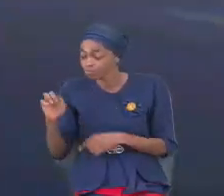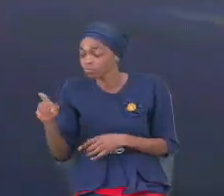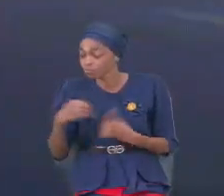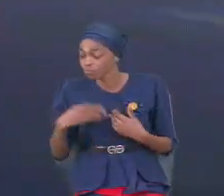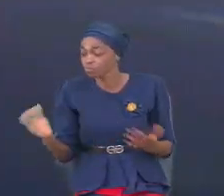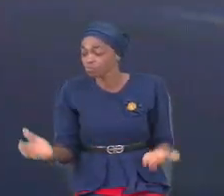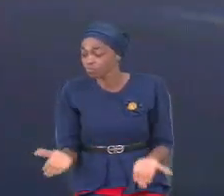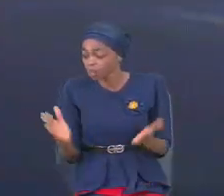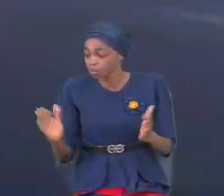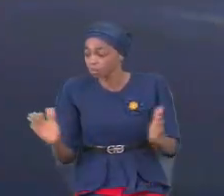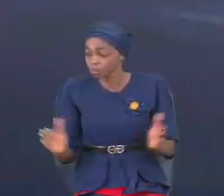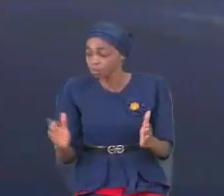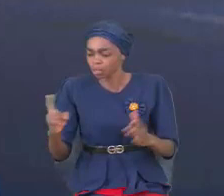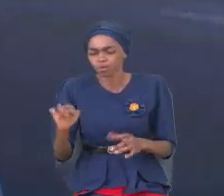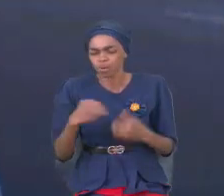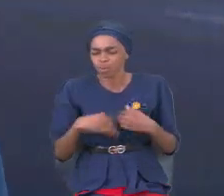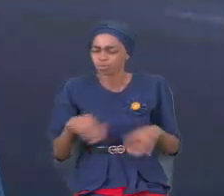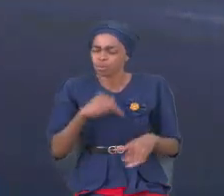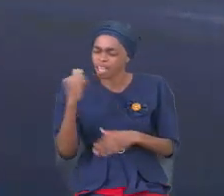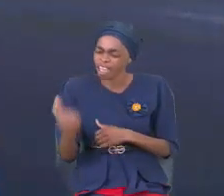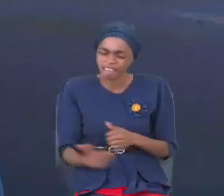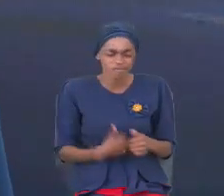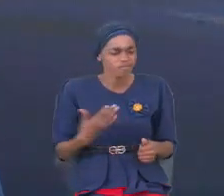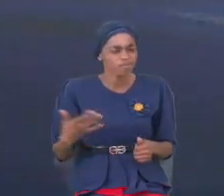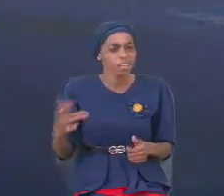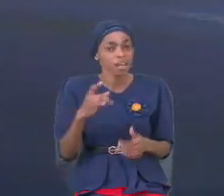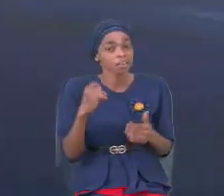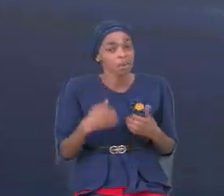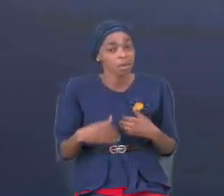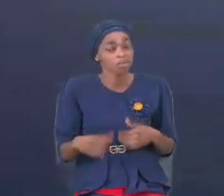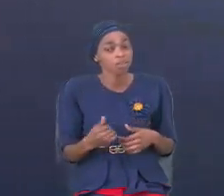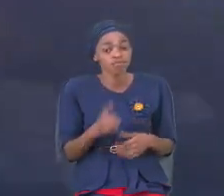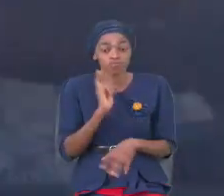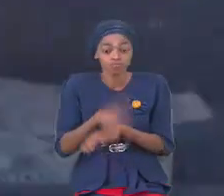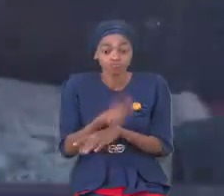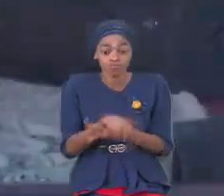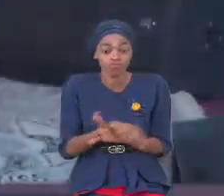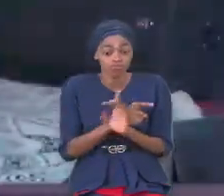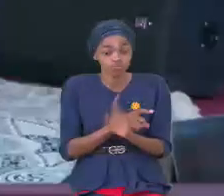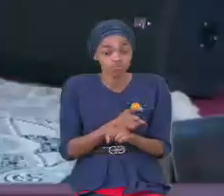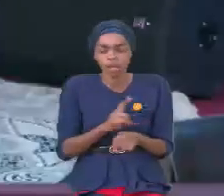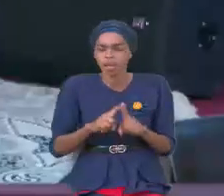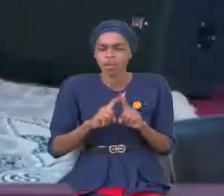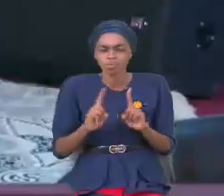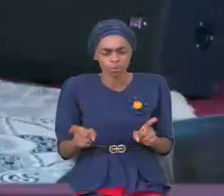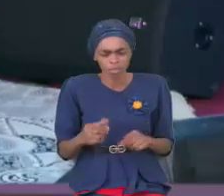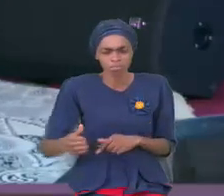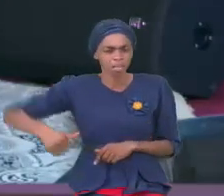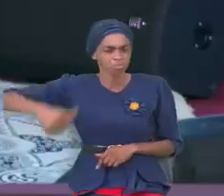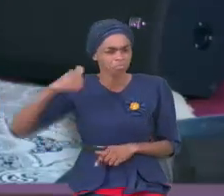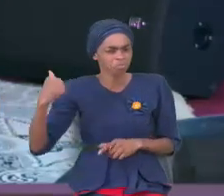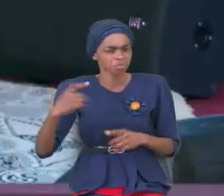have, you know, done everything, and you have even rebuked them, but they have refused to